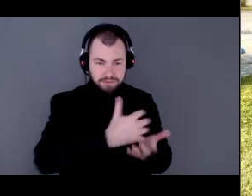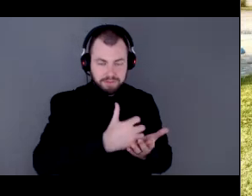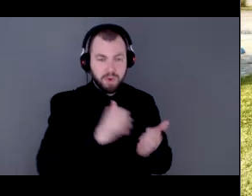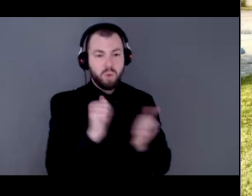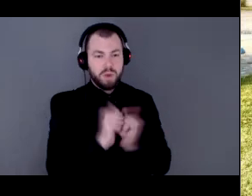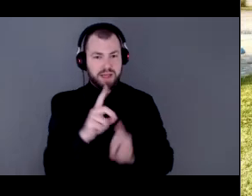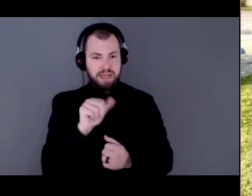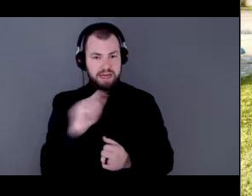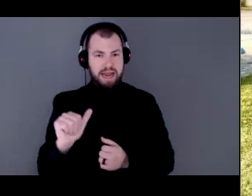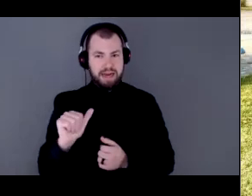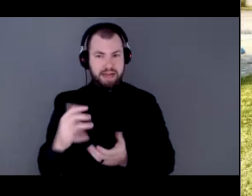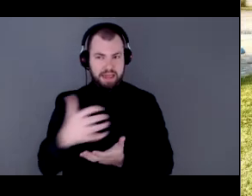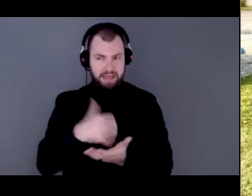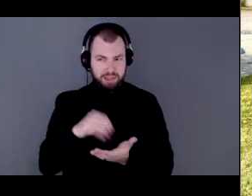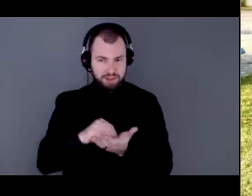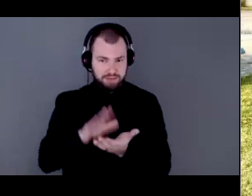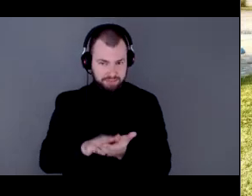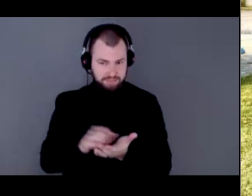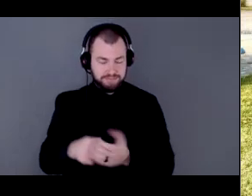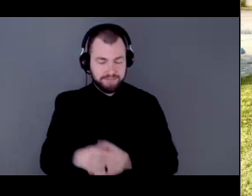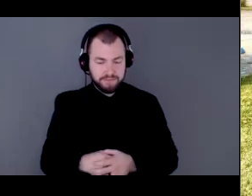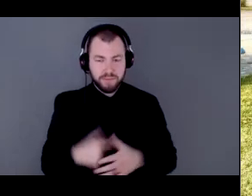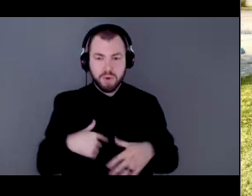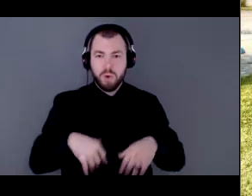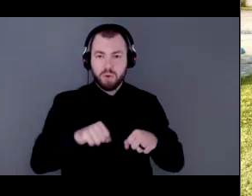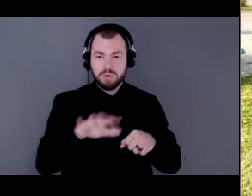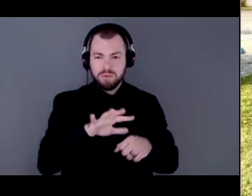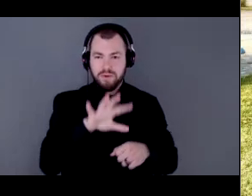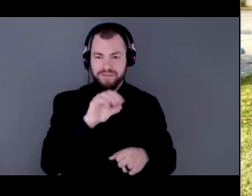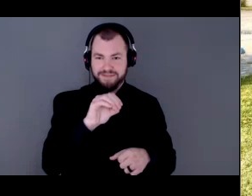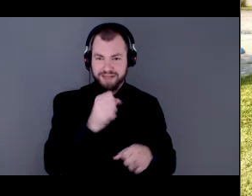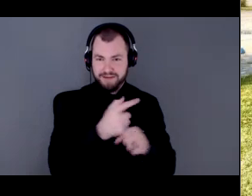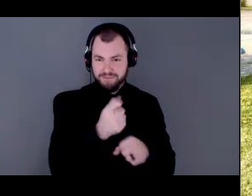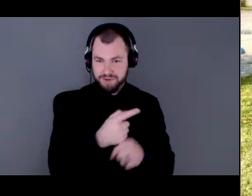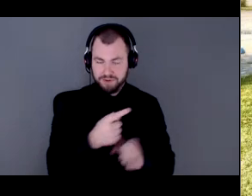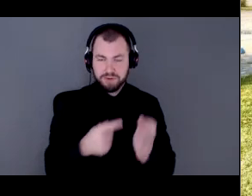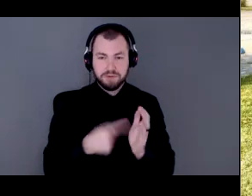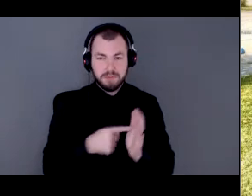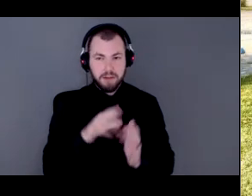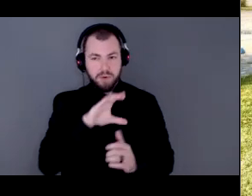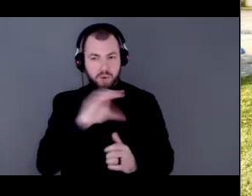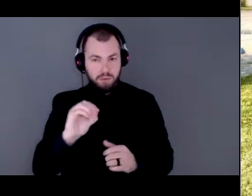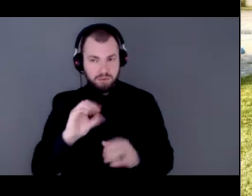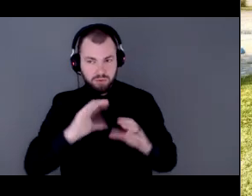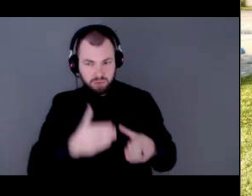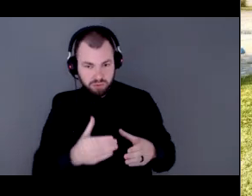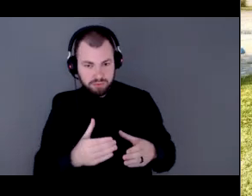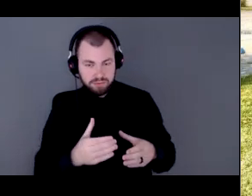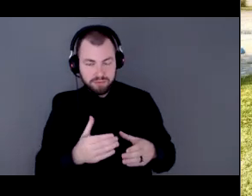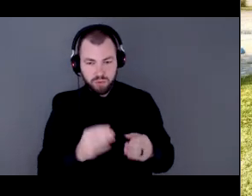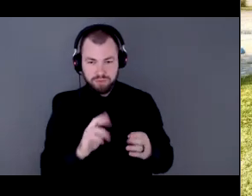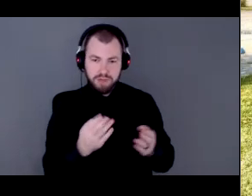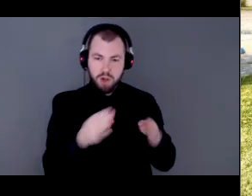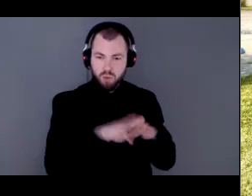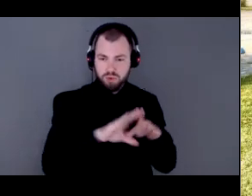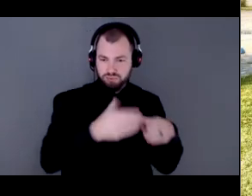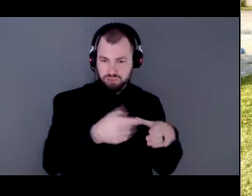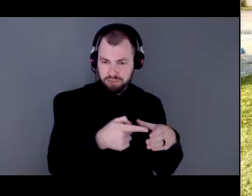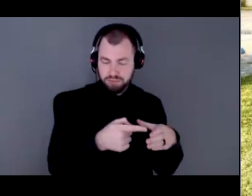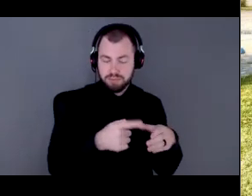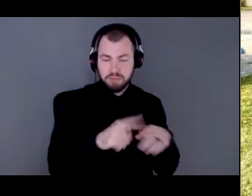host approximately 50 sweeps a year, sometimes with corporate groups and closed groups. But many of them